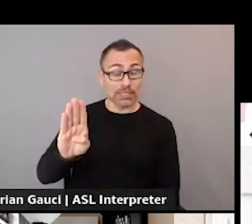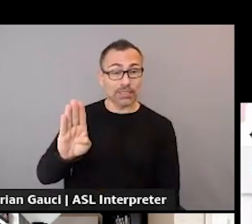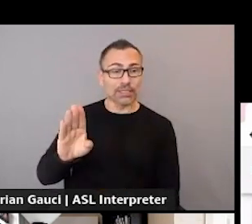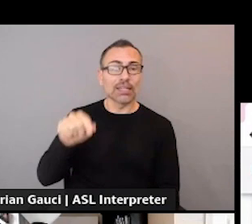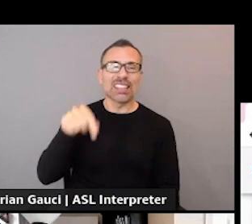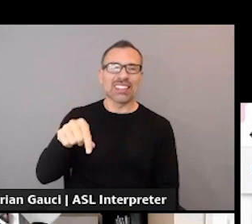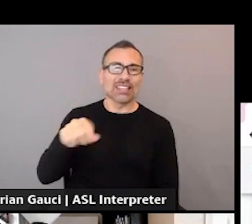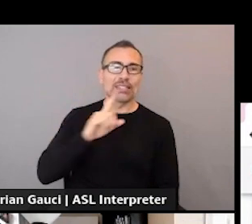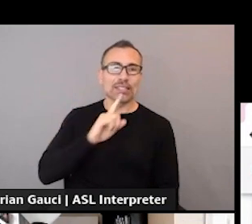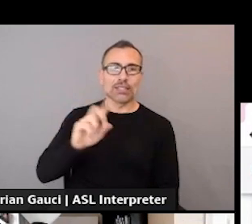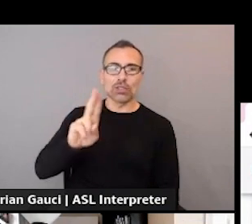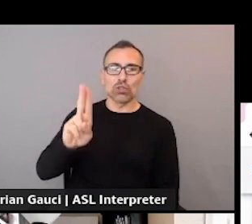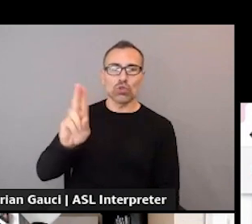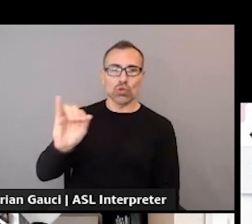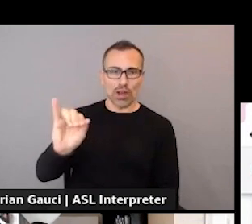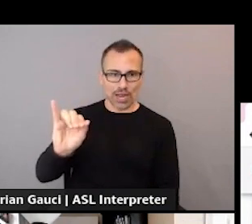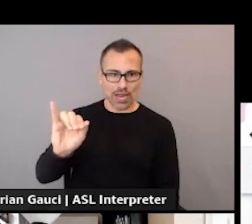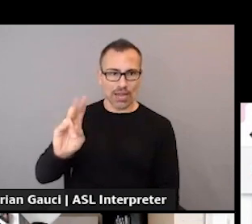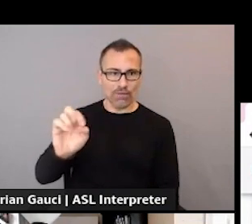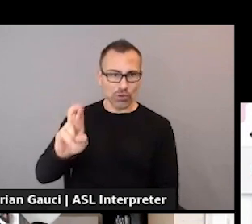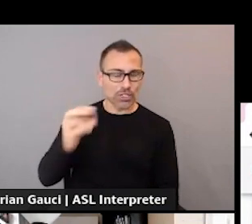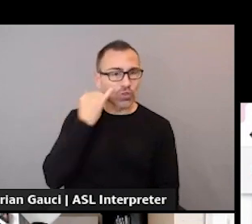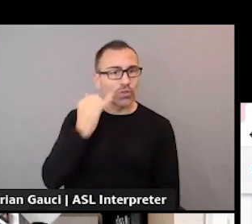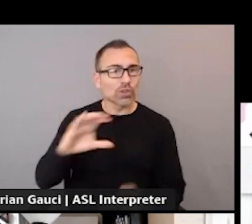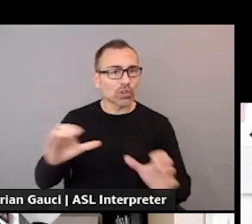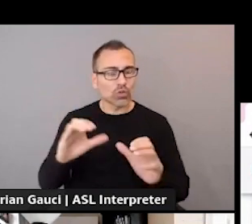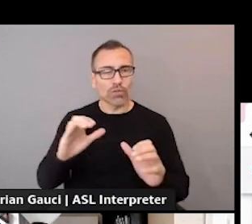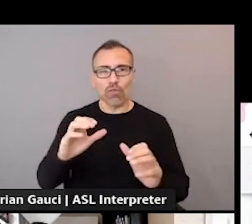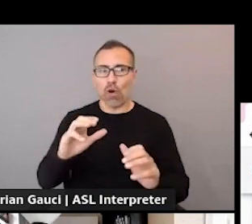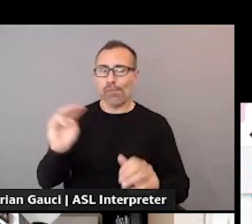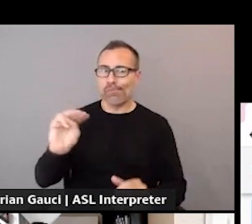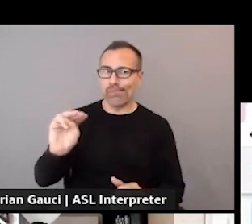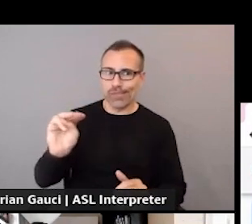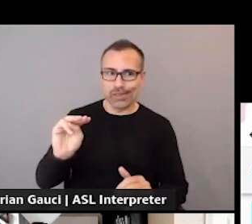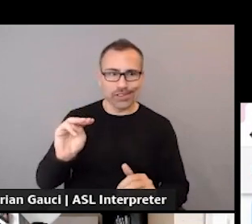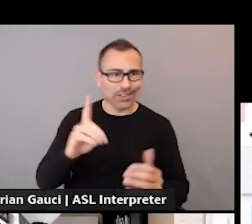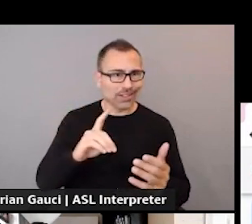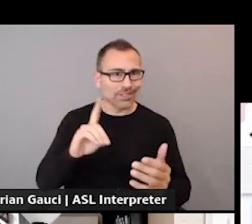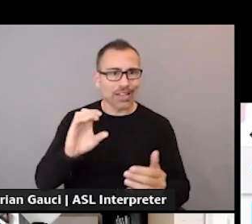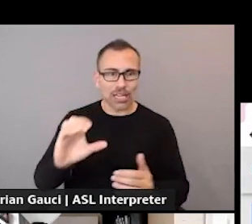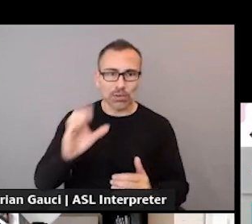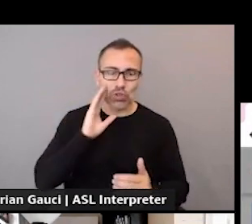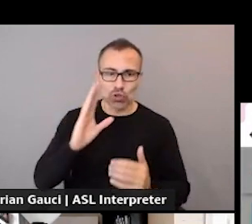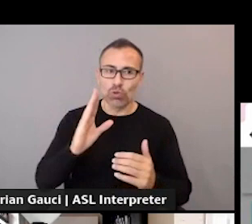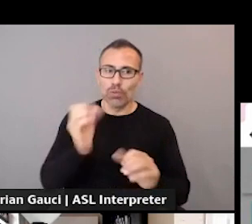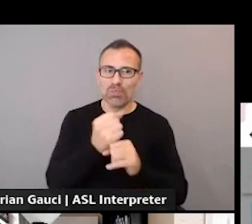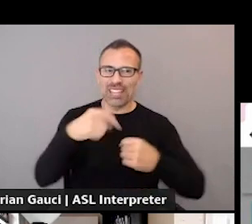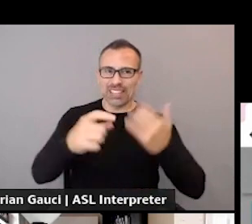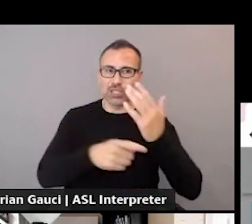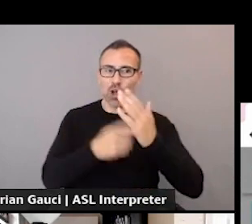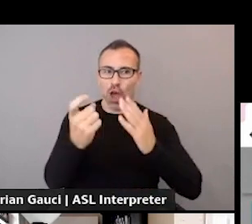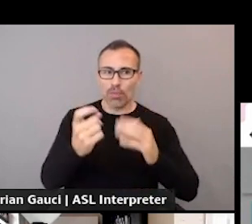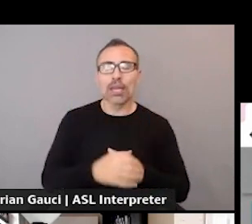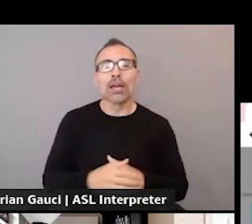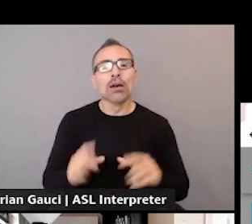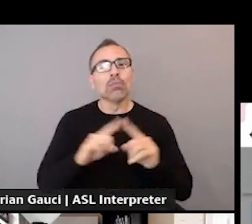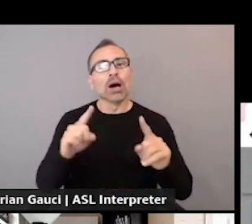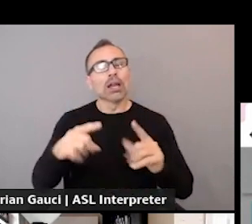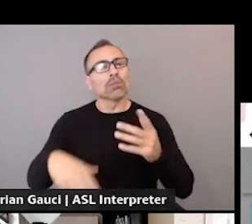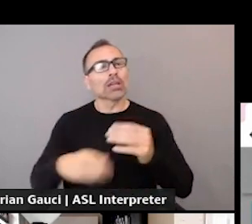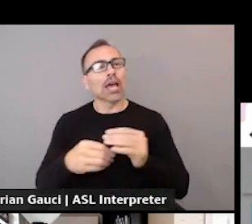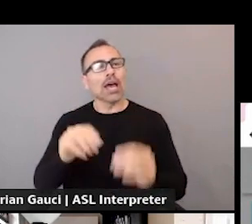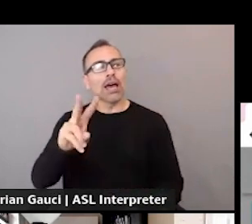UI version, and if you're going to do this over millions of documents, you're going to automate this. But I'm going to just add a